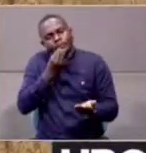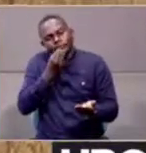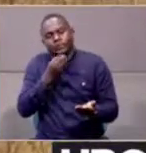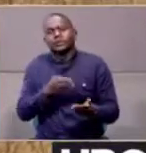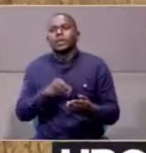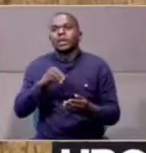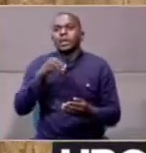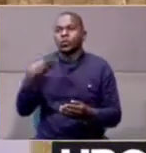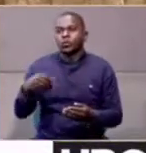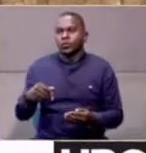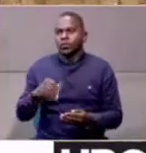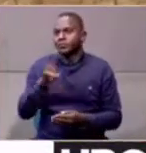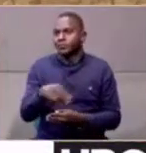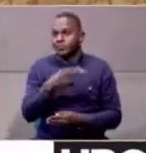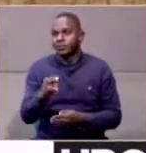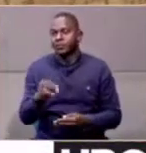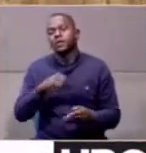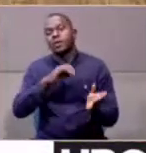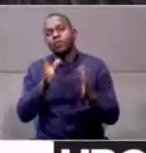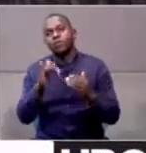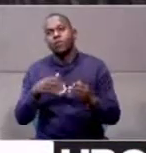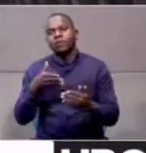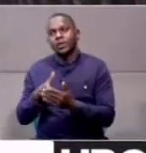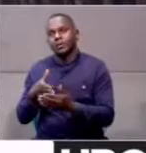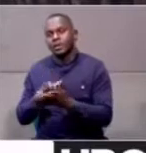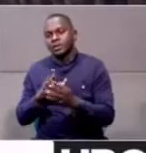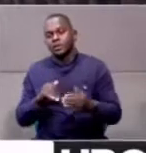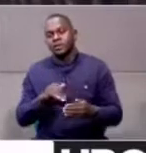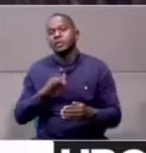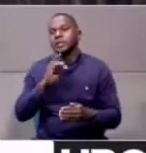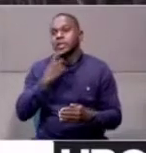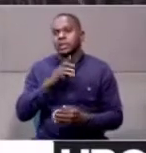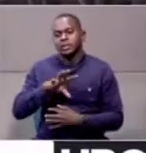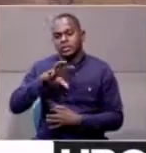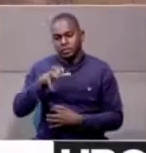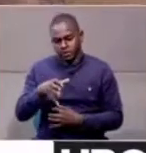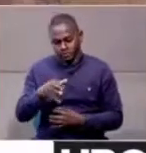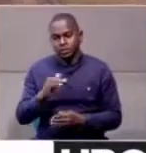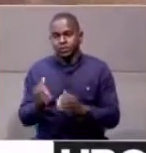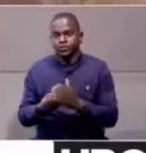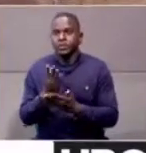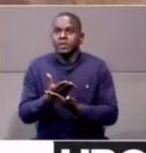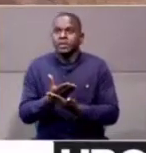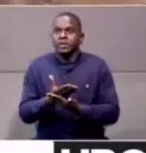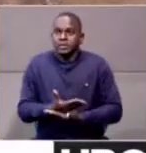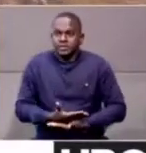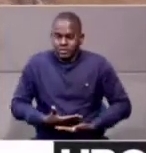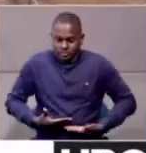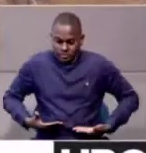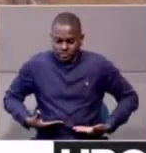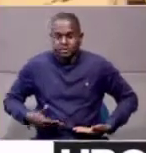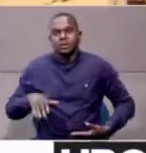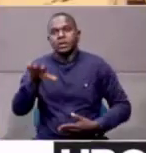Crop failure due to climate change is becoming a problem in Karamoja sub-region and is likely to cause famine in the semi-arid